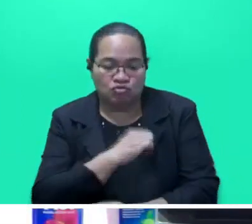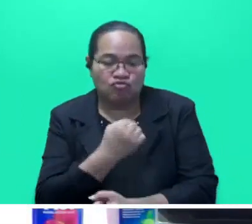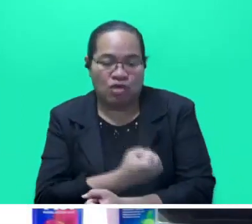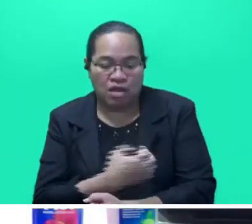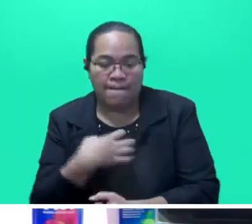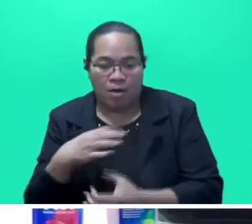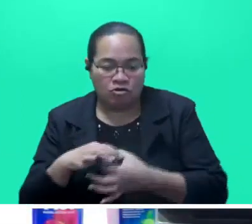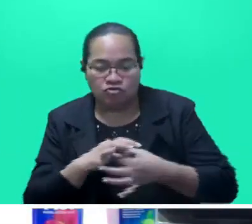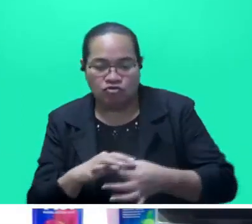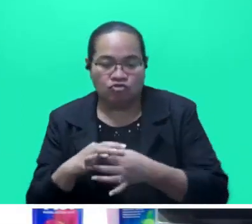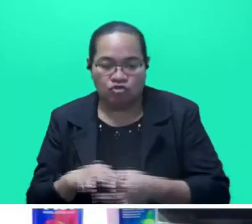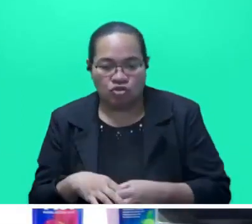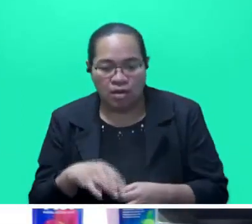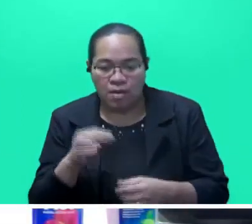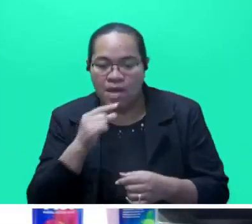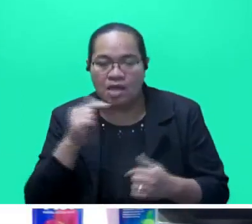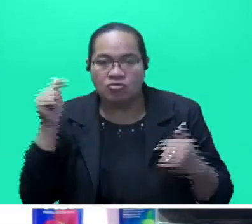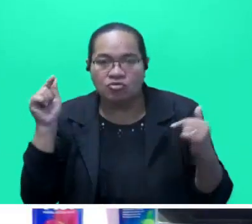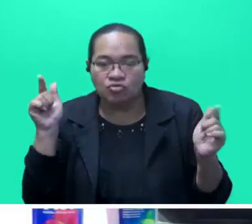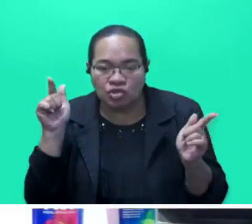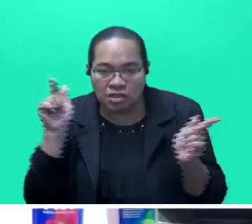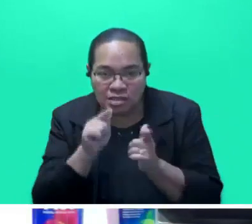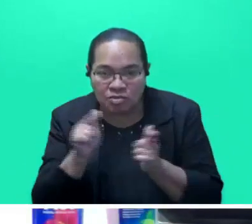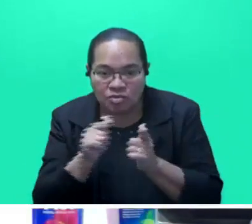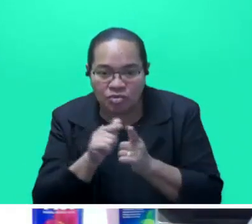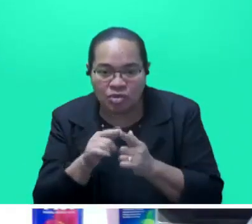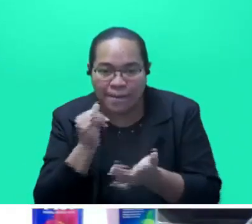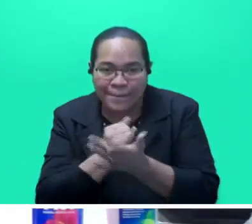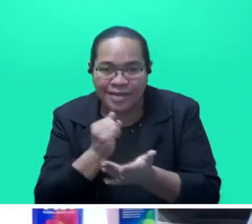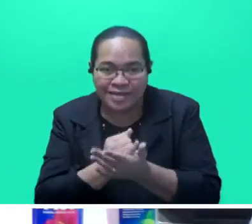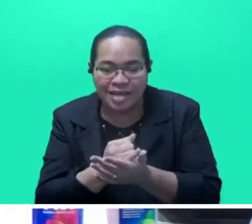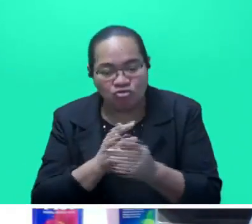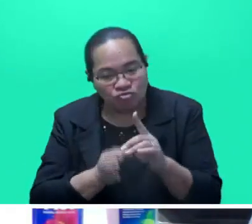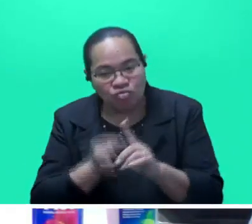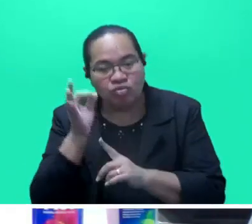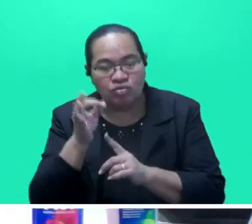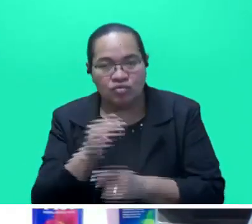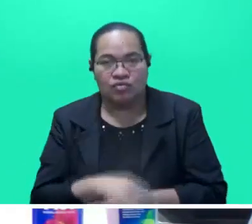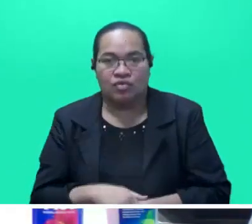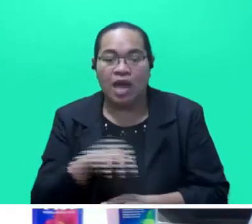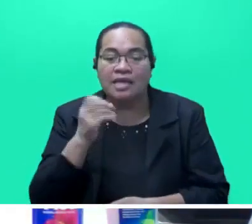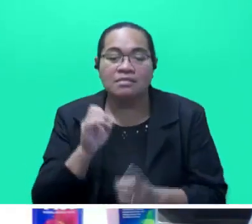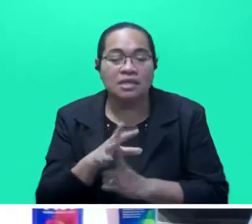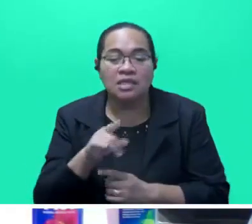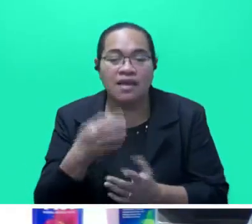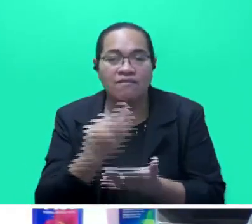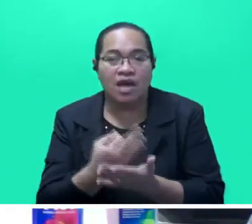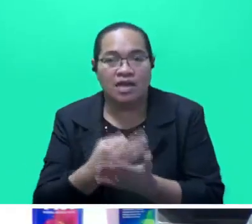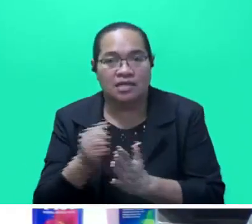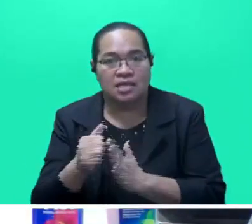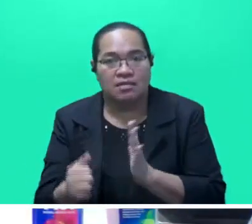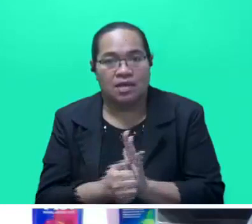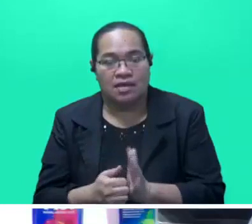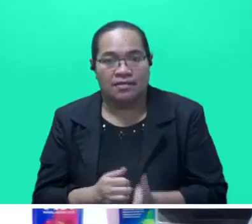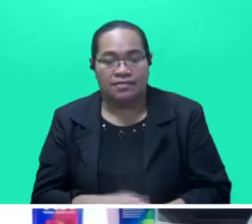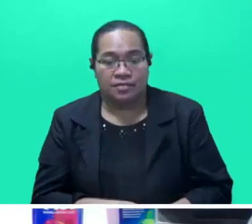minimal serious discrepancies in future reported financial statements. Mr. Speaker, sir, as recommended,